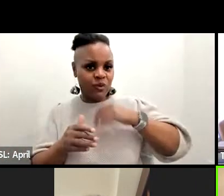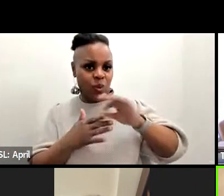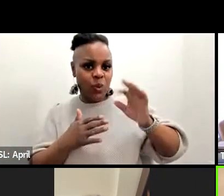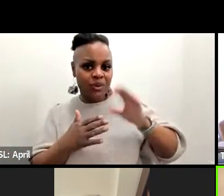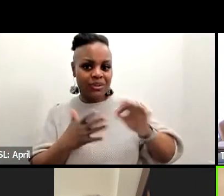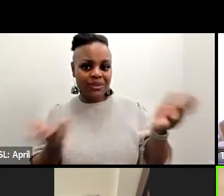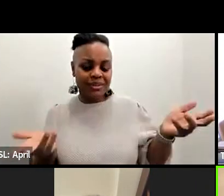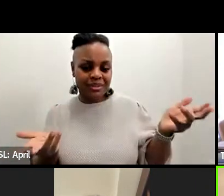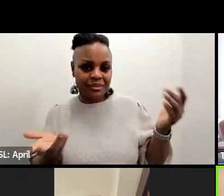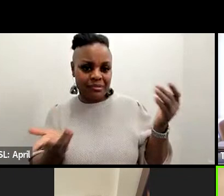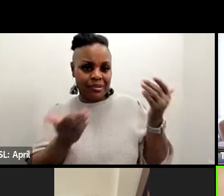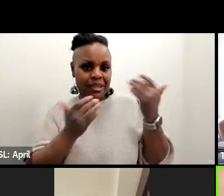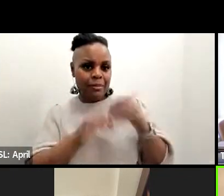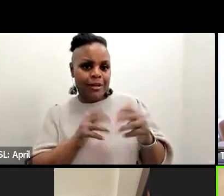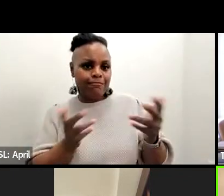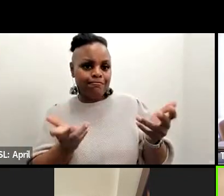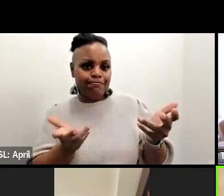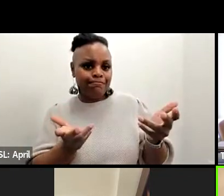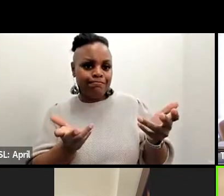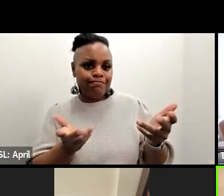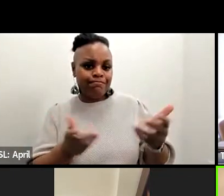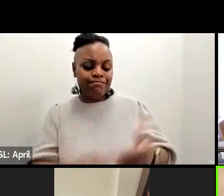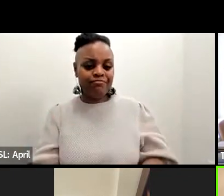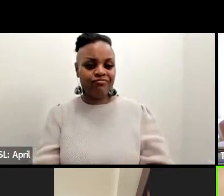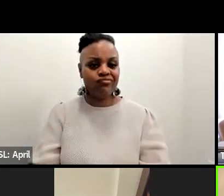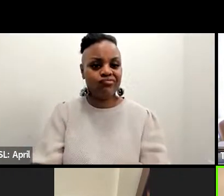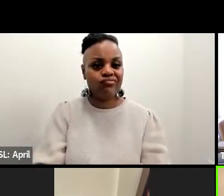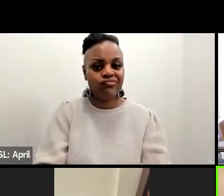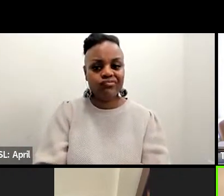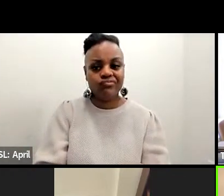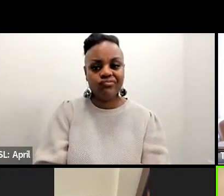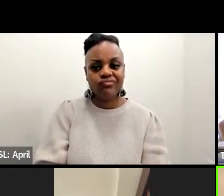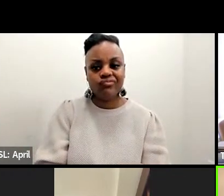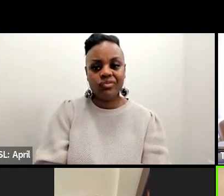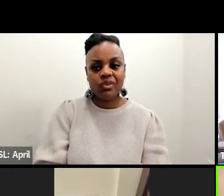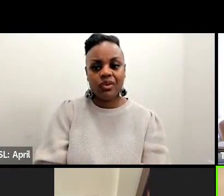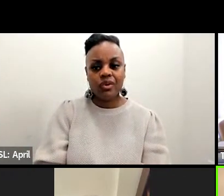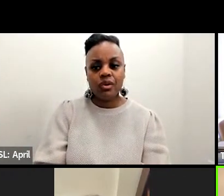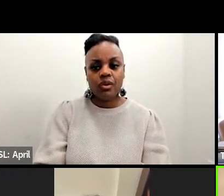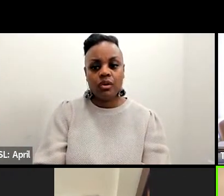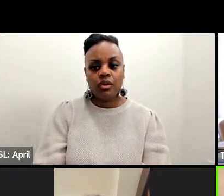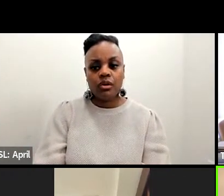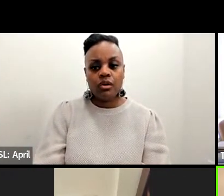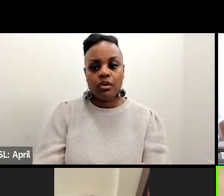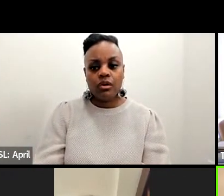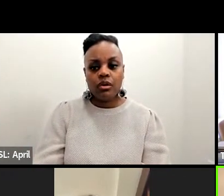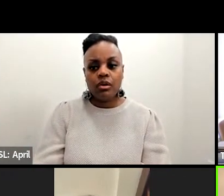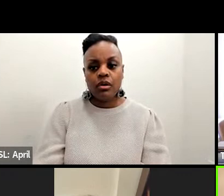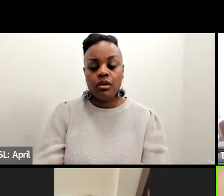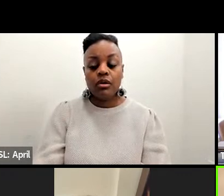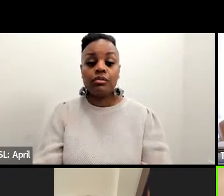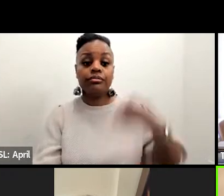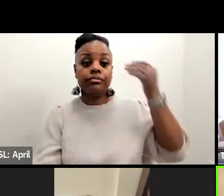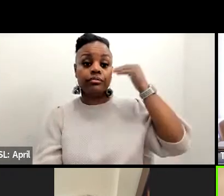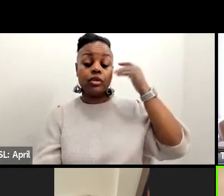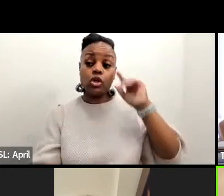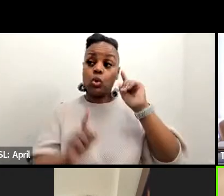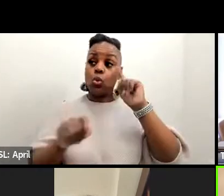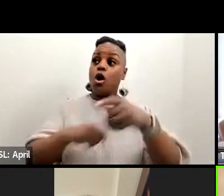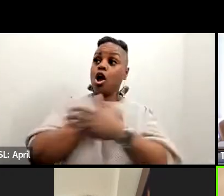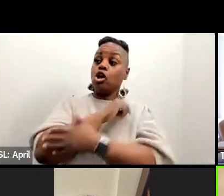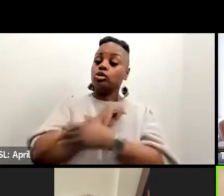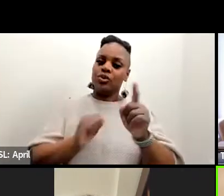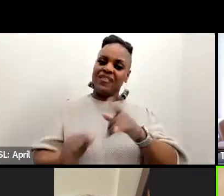They fled to countries whose governments were welcoming, Turkey, for instance, or countries that they did not